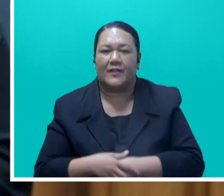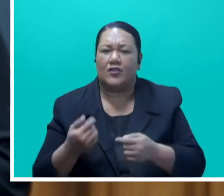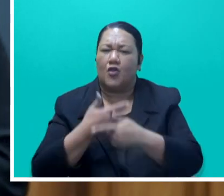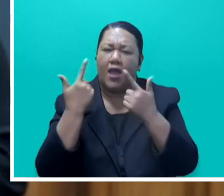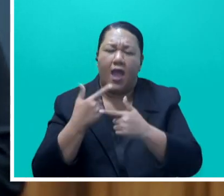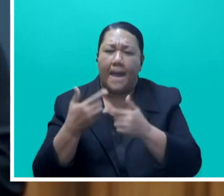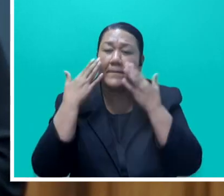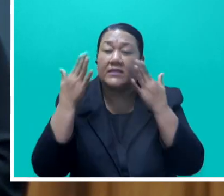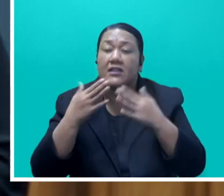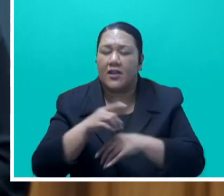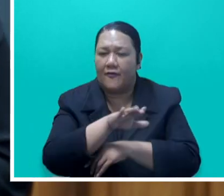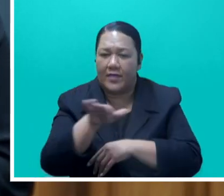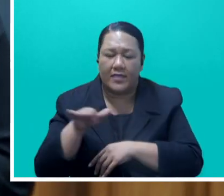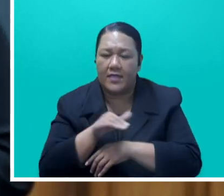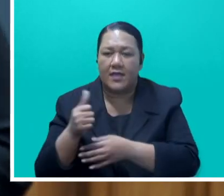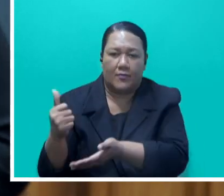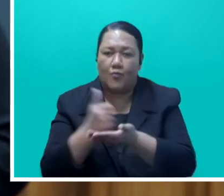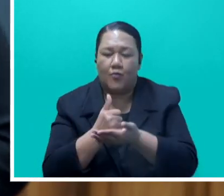work and perseverance.